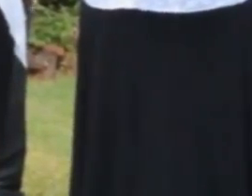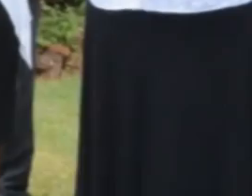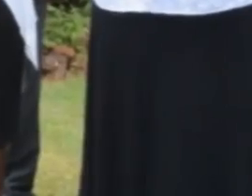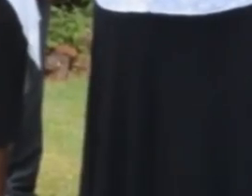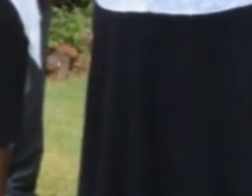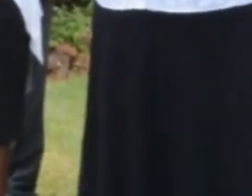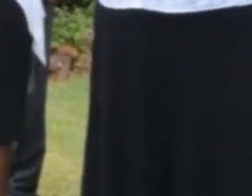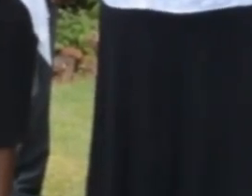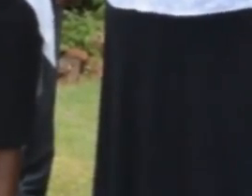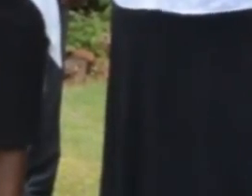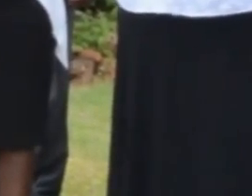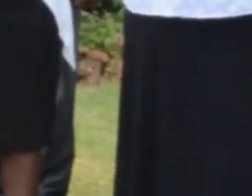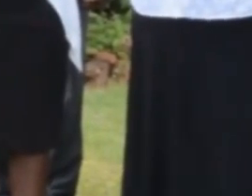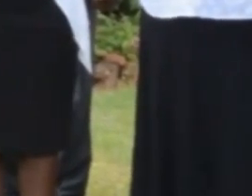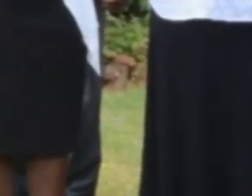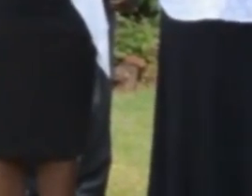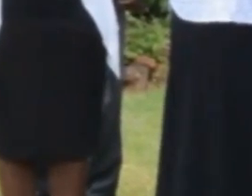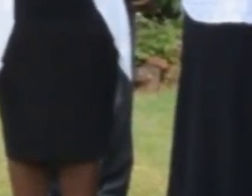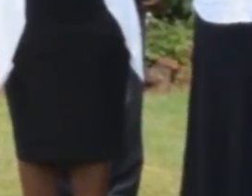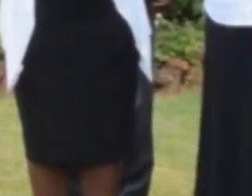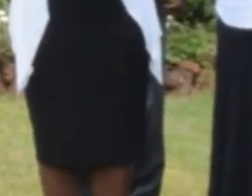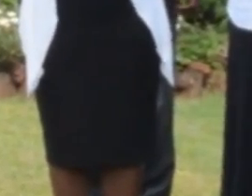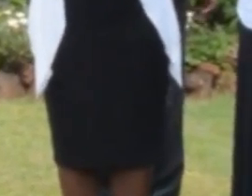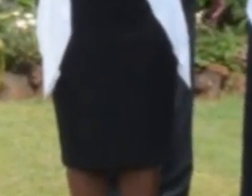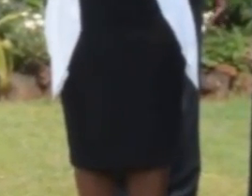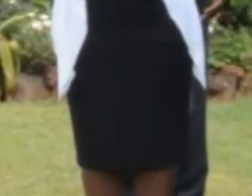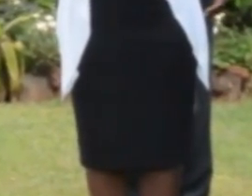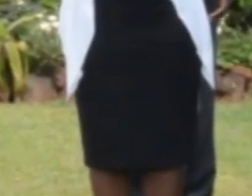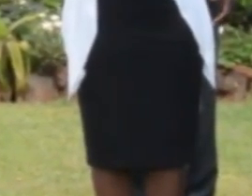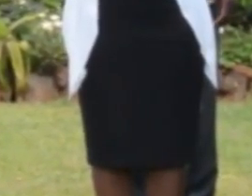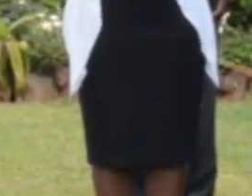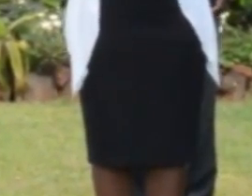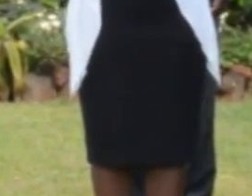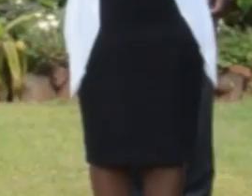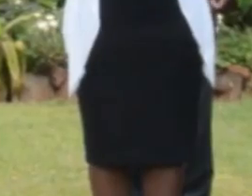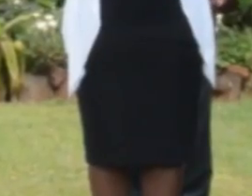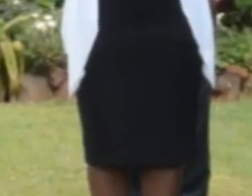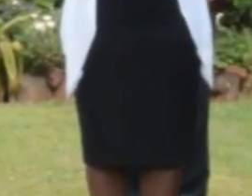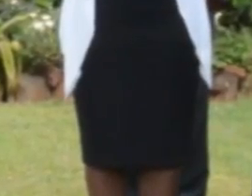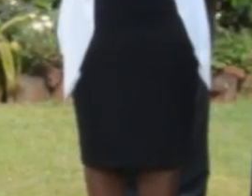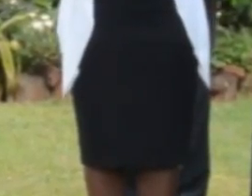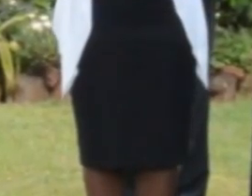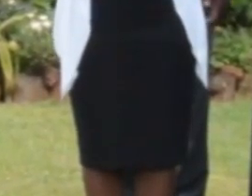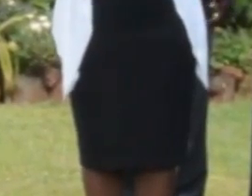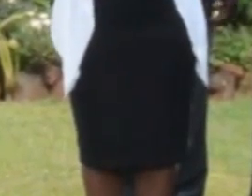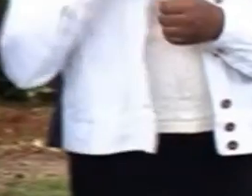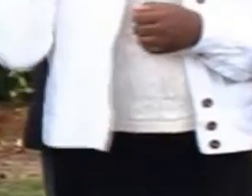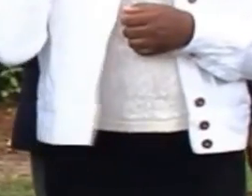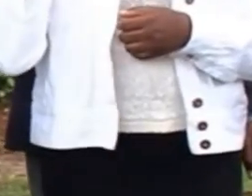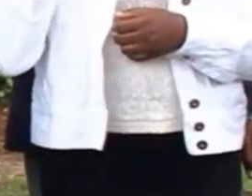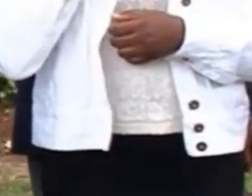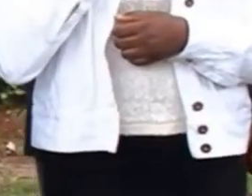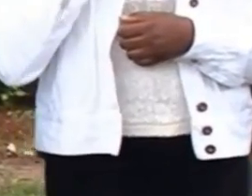in his command. Love to be led by his hand. His